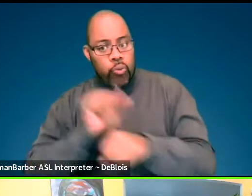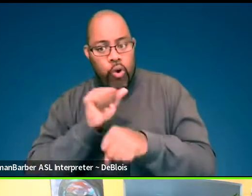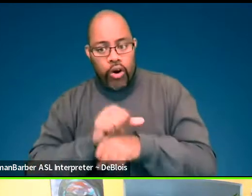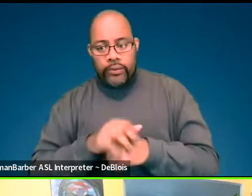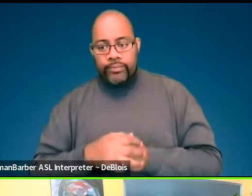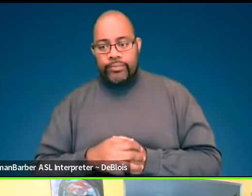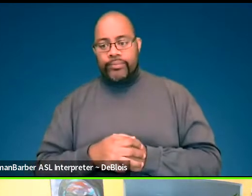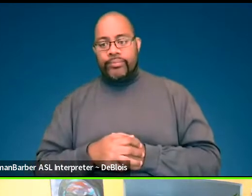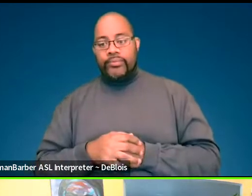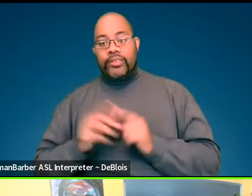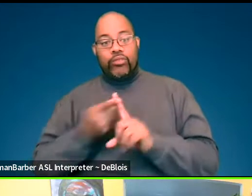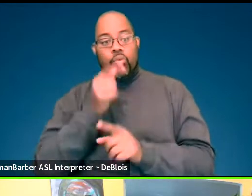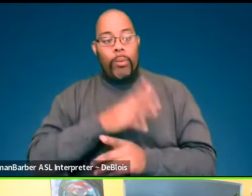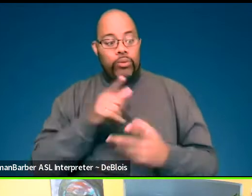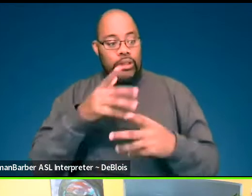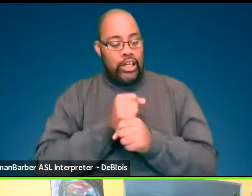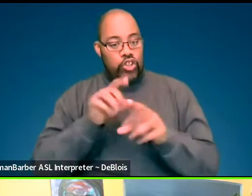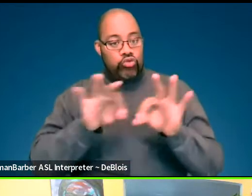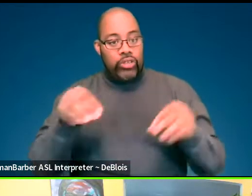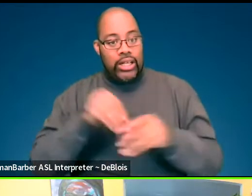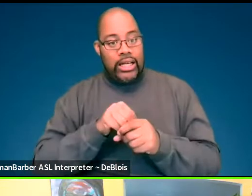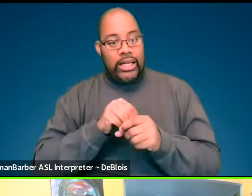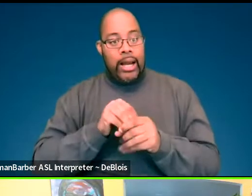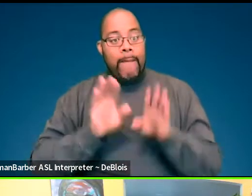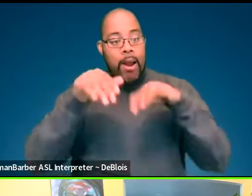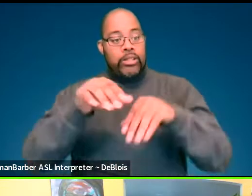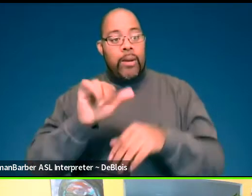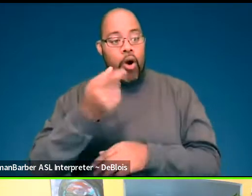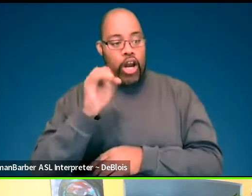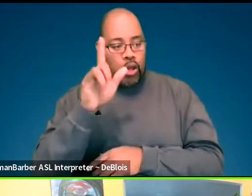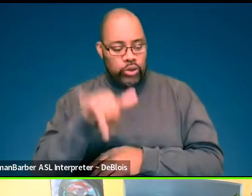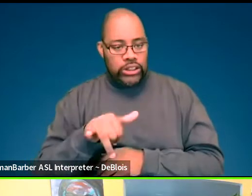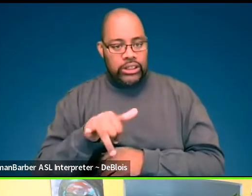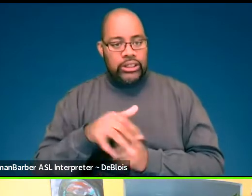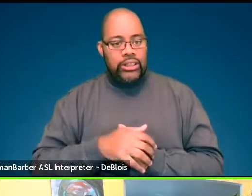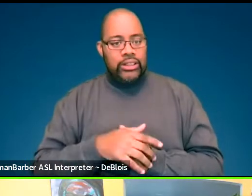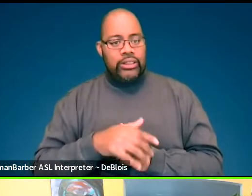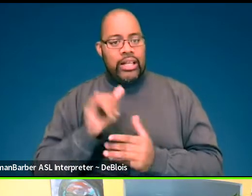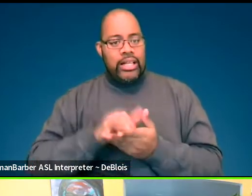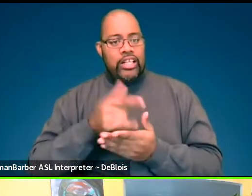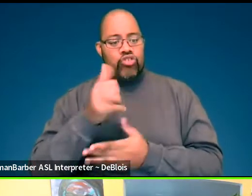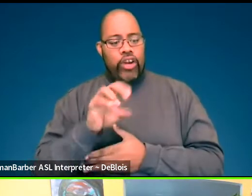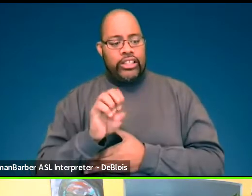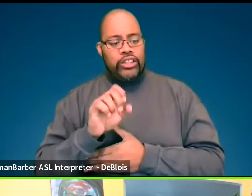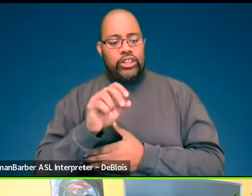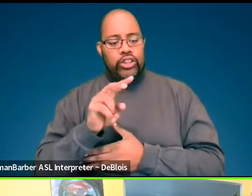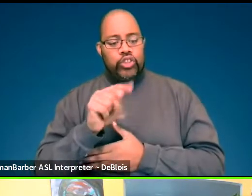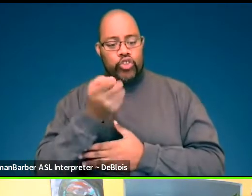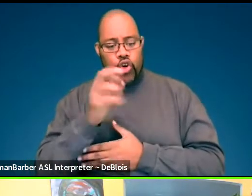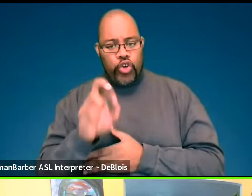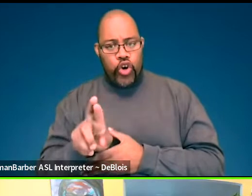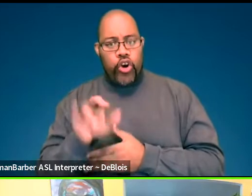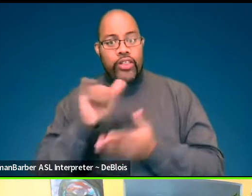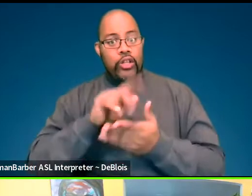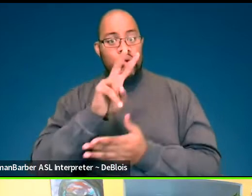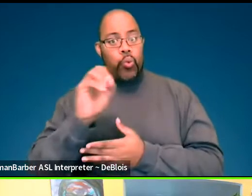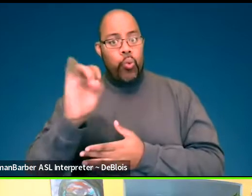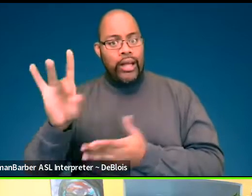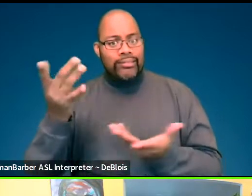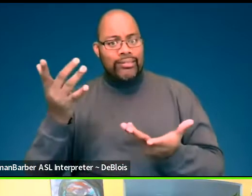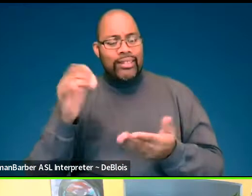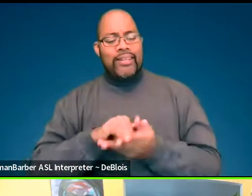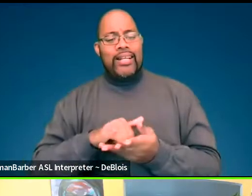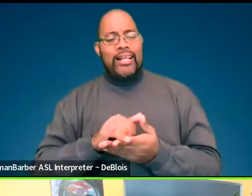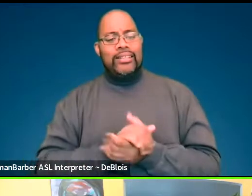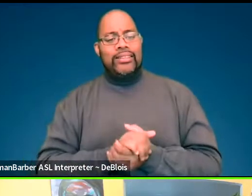The first woman to get her degree in maritime archaeology was Grace Turner in 2008. So it's like, though,